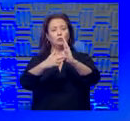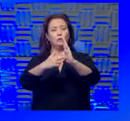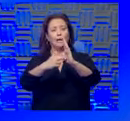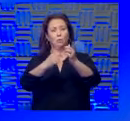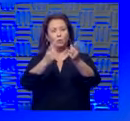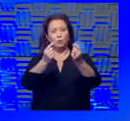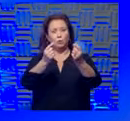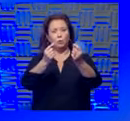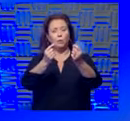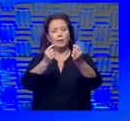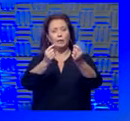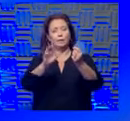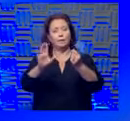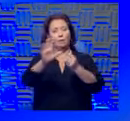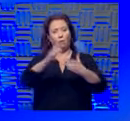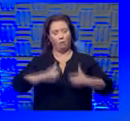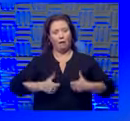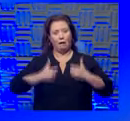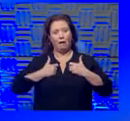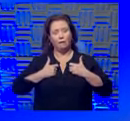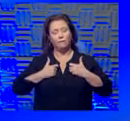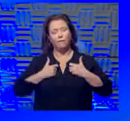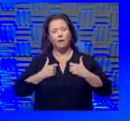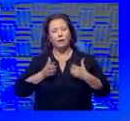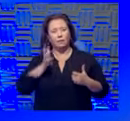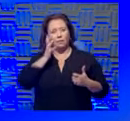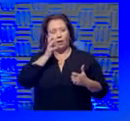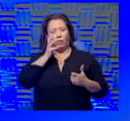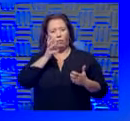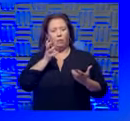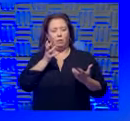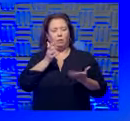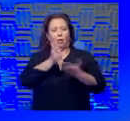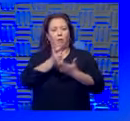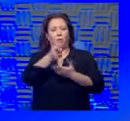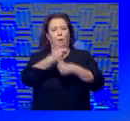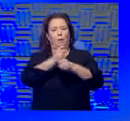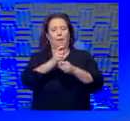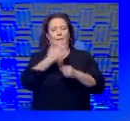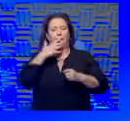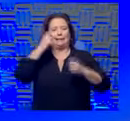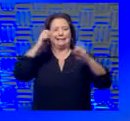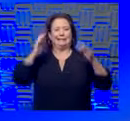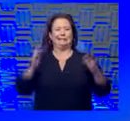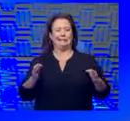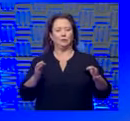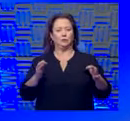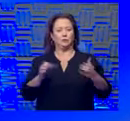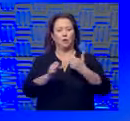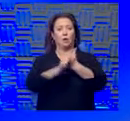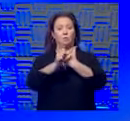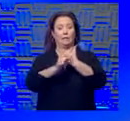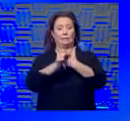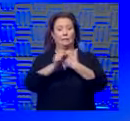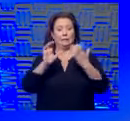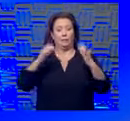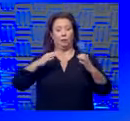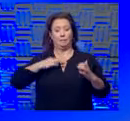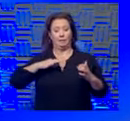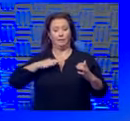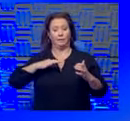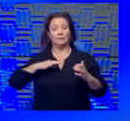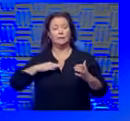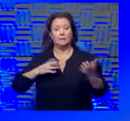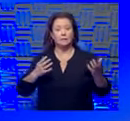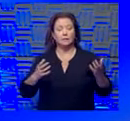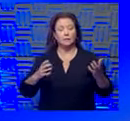what you may be doing, that is probably going to be how it's going to help you make your best decisions on risk versus benefit. Should you be doing this